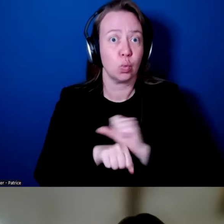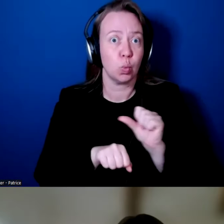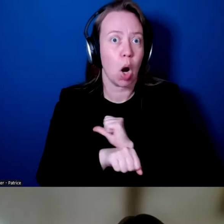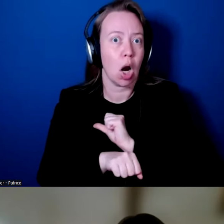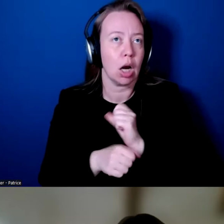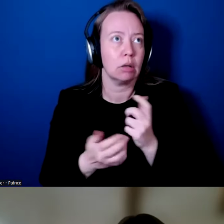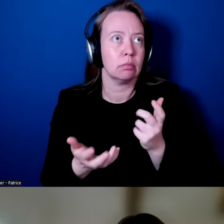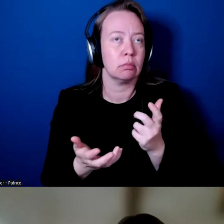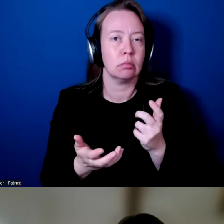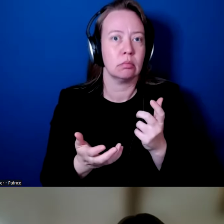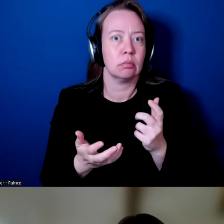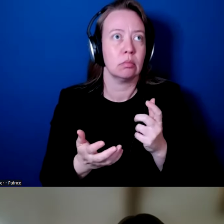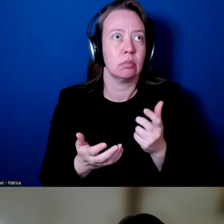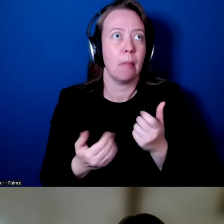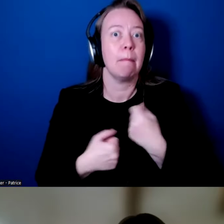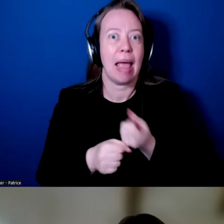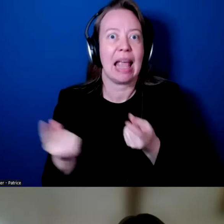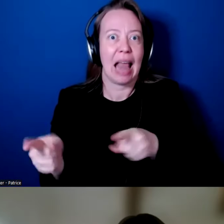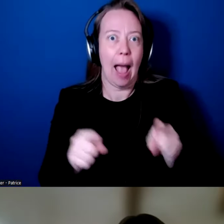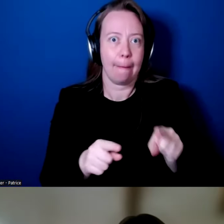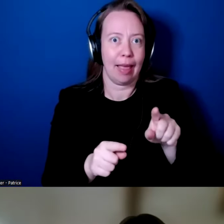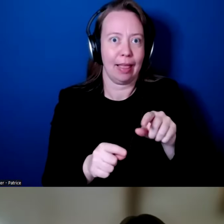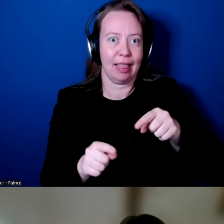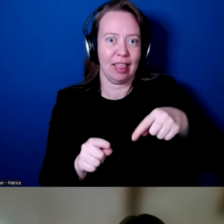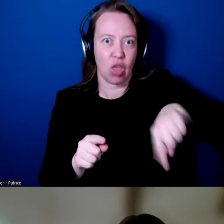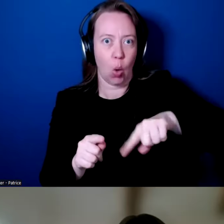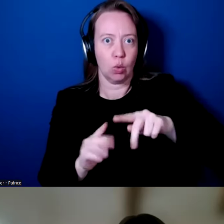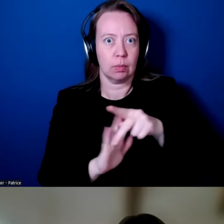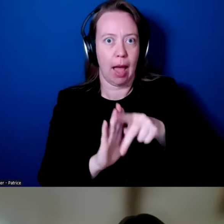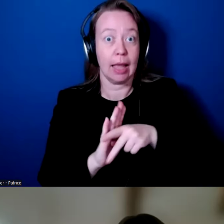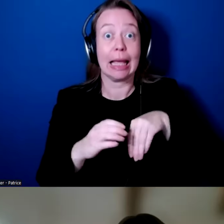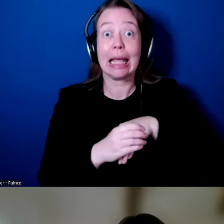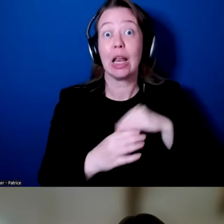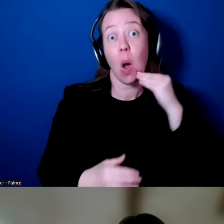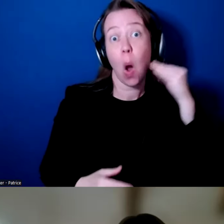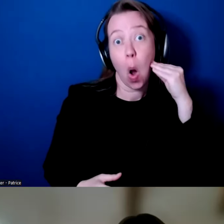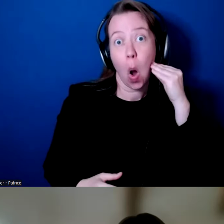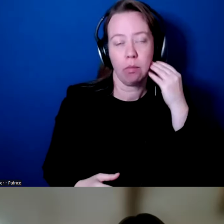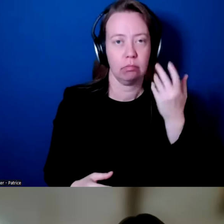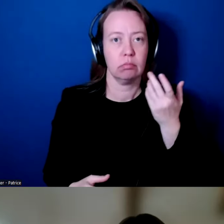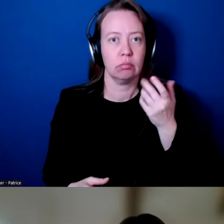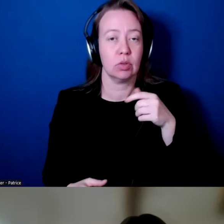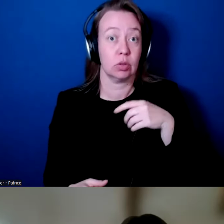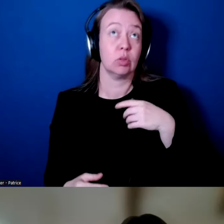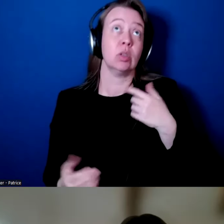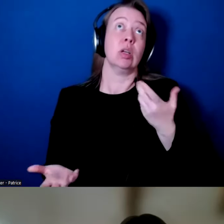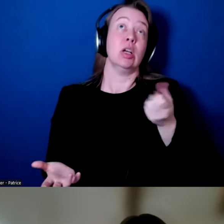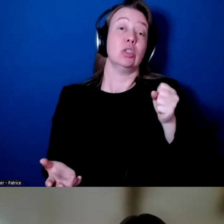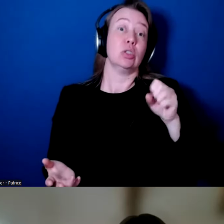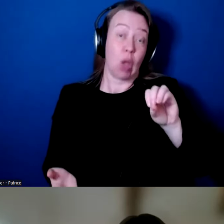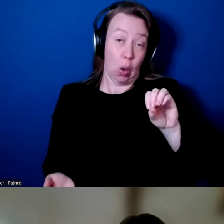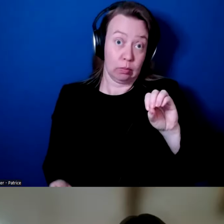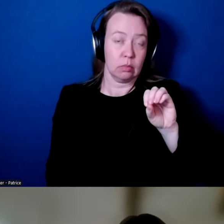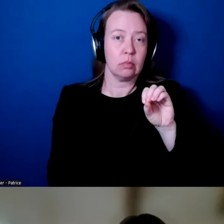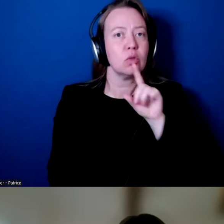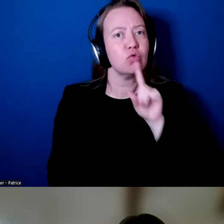actually implementing these policies, in the home in the case of in this case. So it's